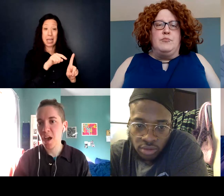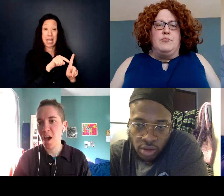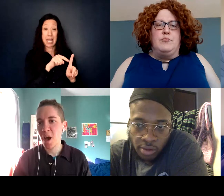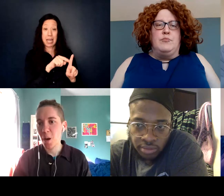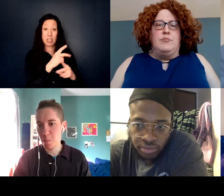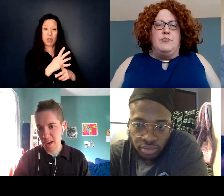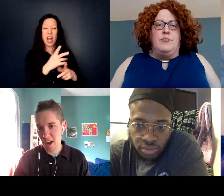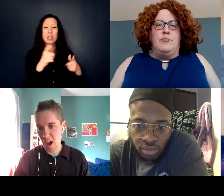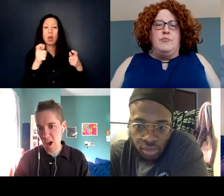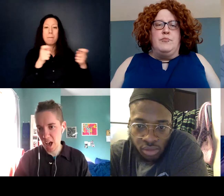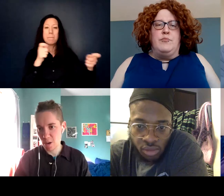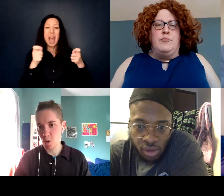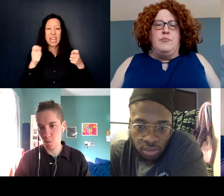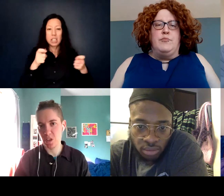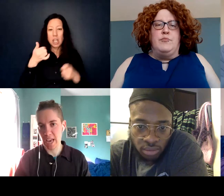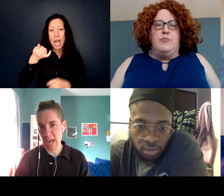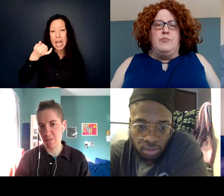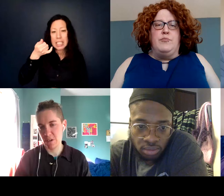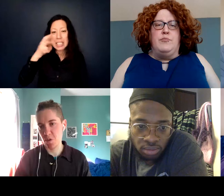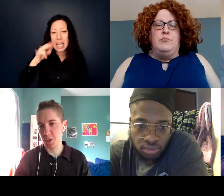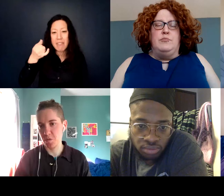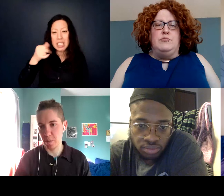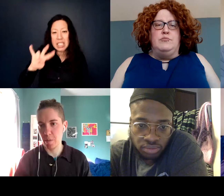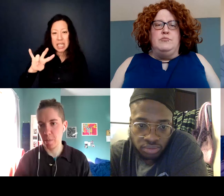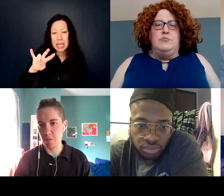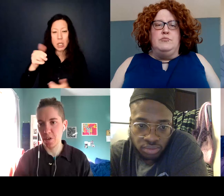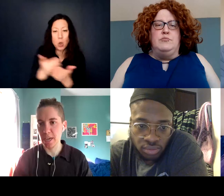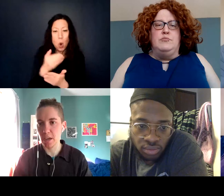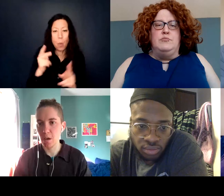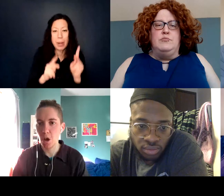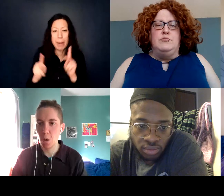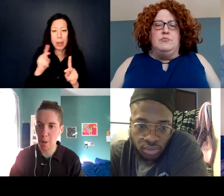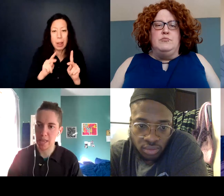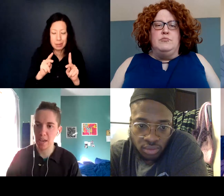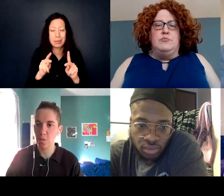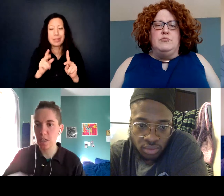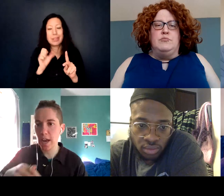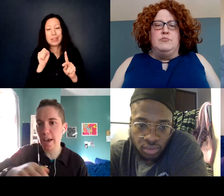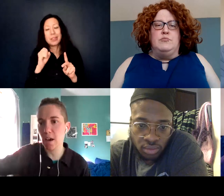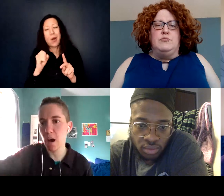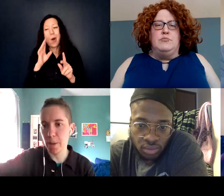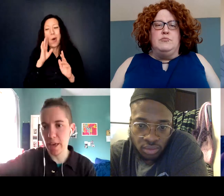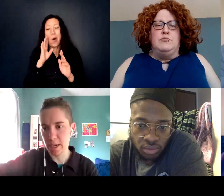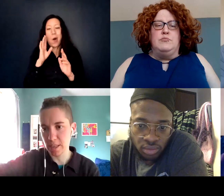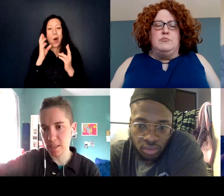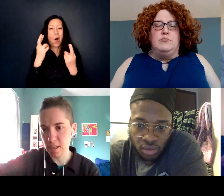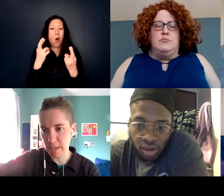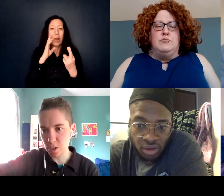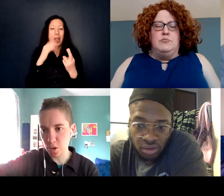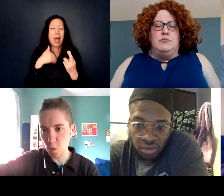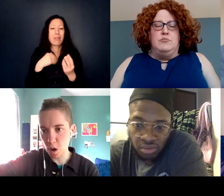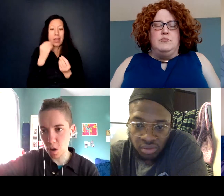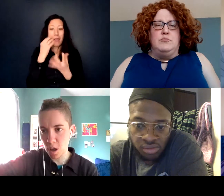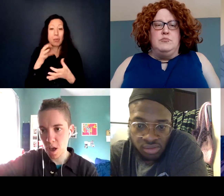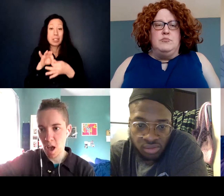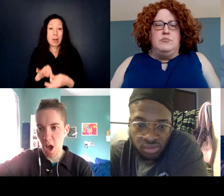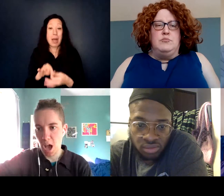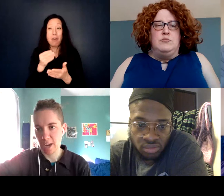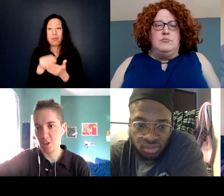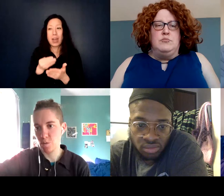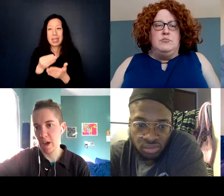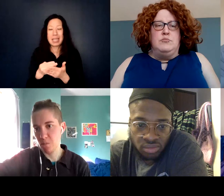there. But I will hopefully have information from him about funding by the end of today, and can send it out to you